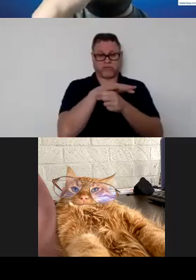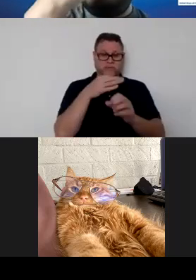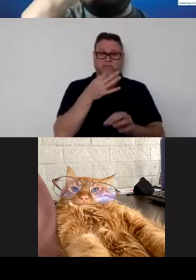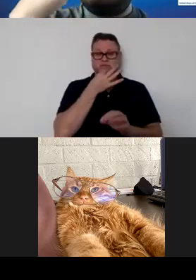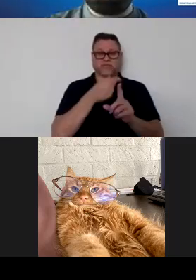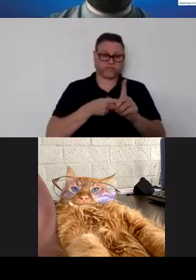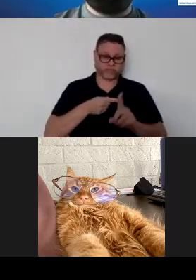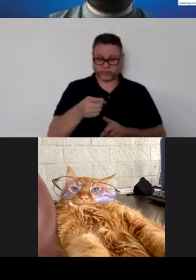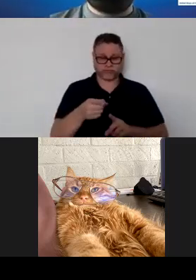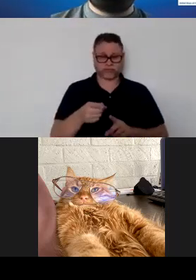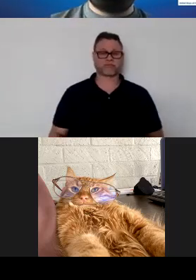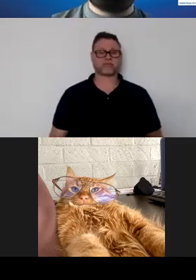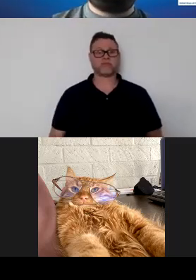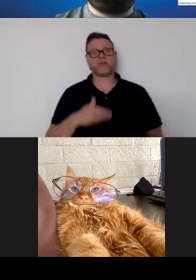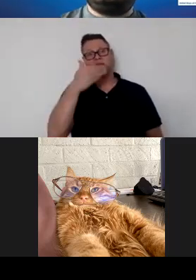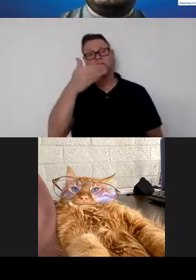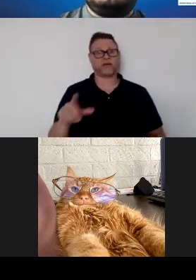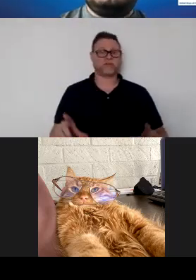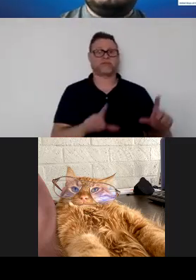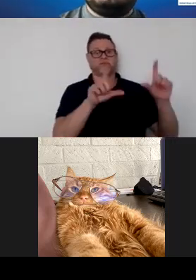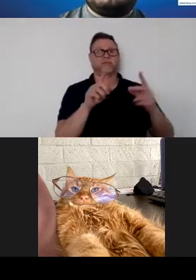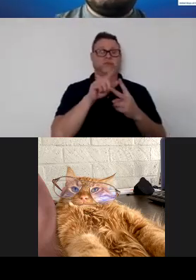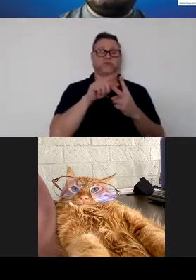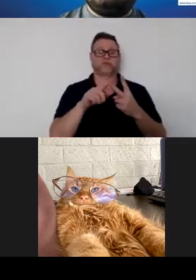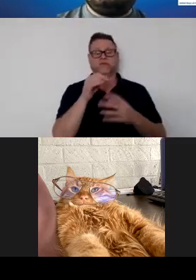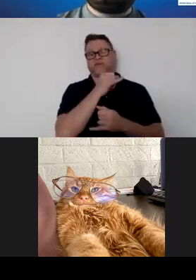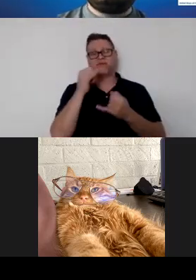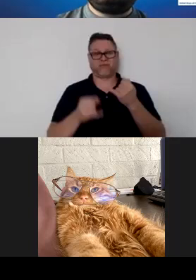And on this next slide, we'll cover the two final processes.